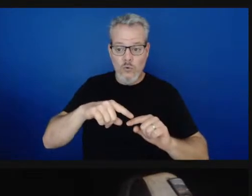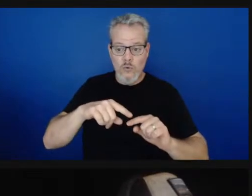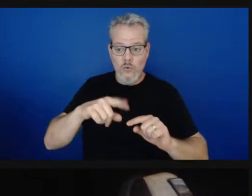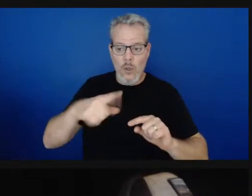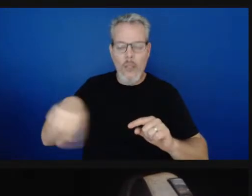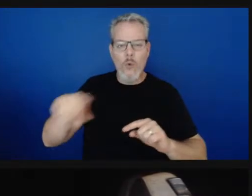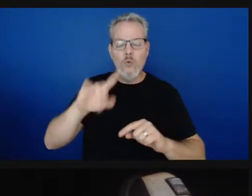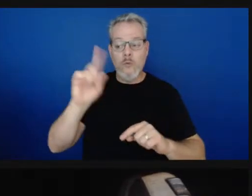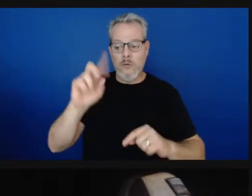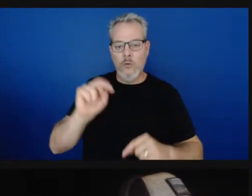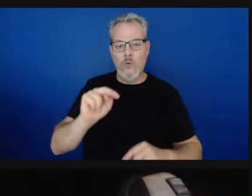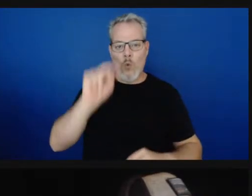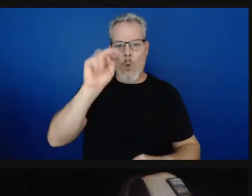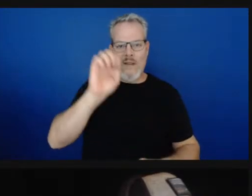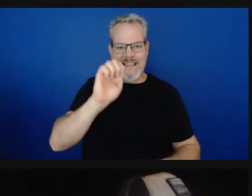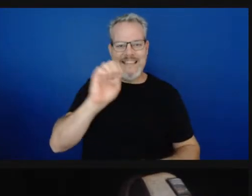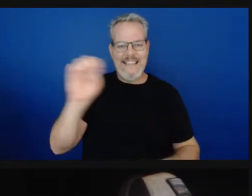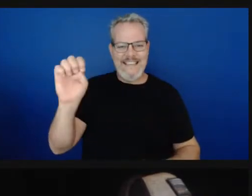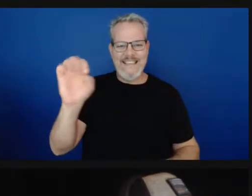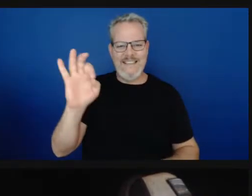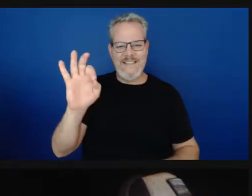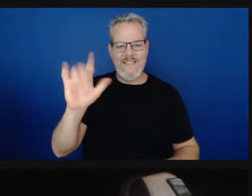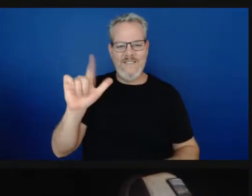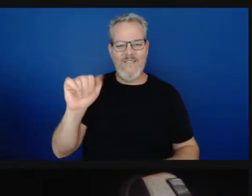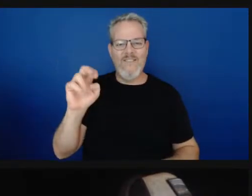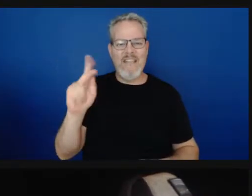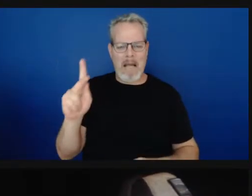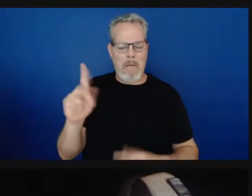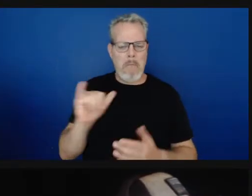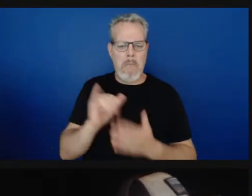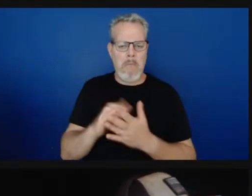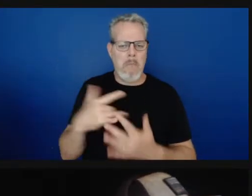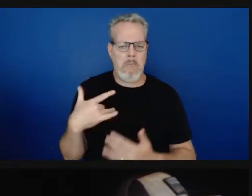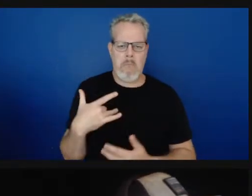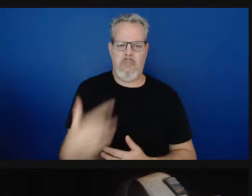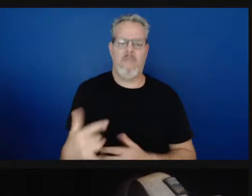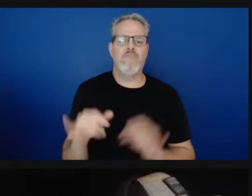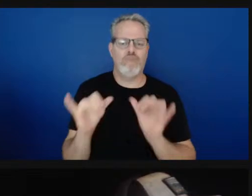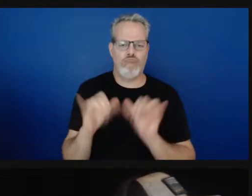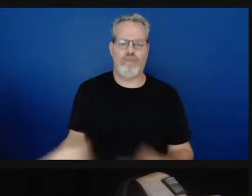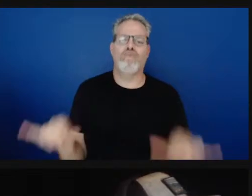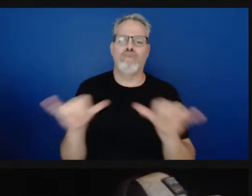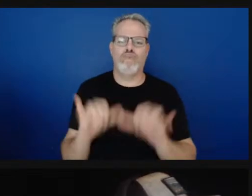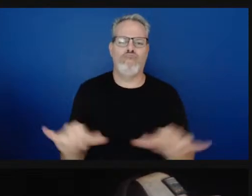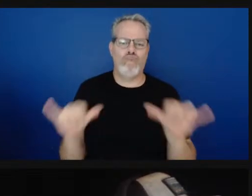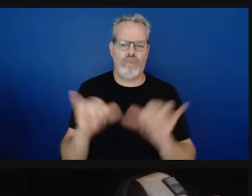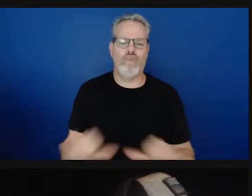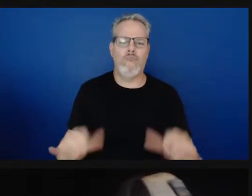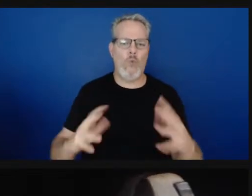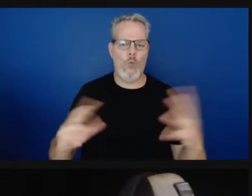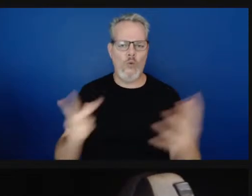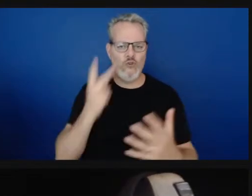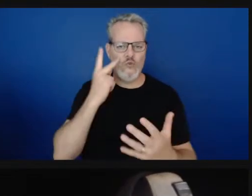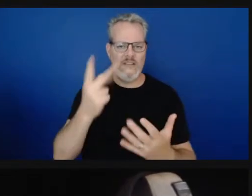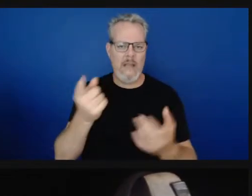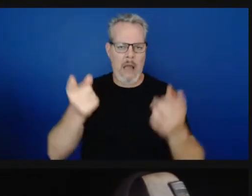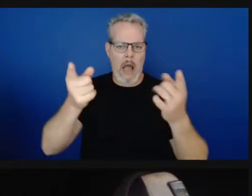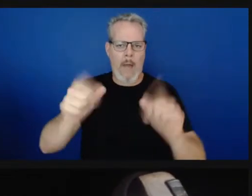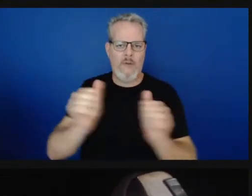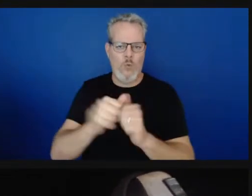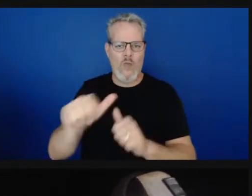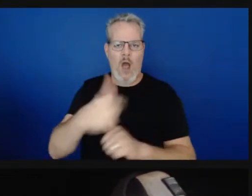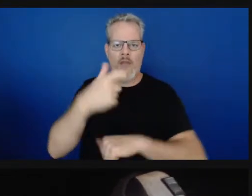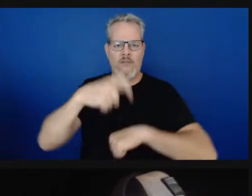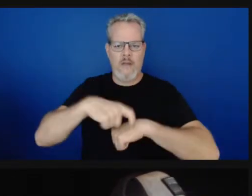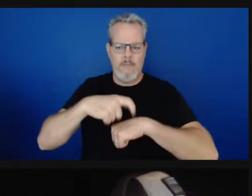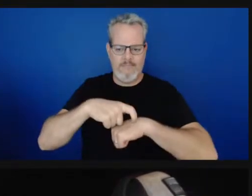northeast flank. But that's normal to what you see occurring other times with the volcano.